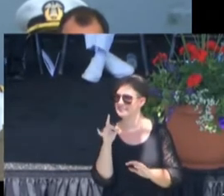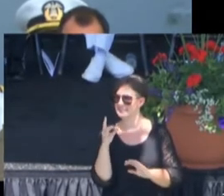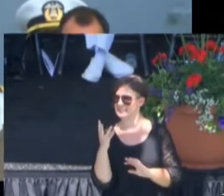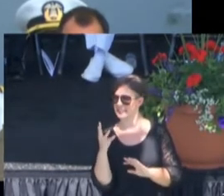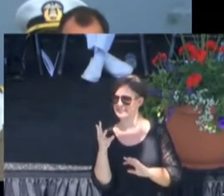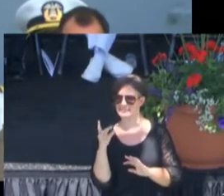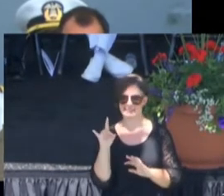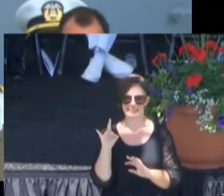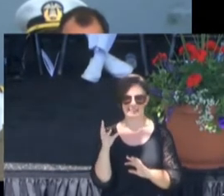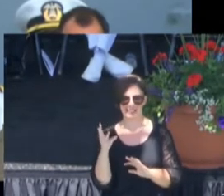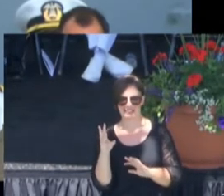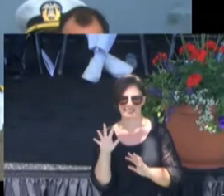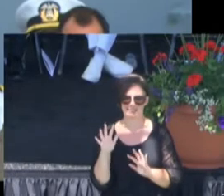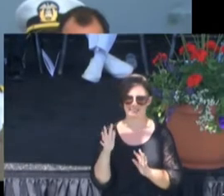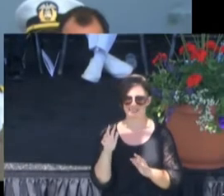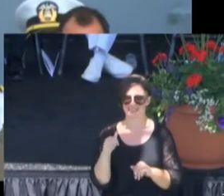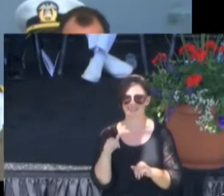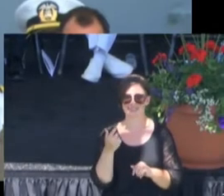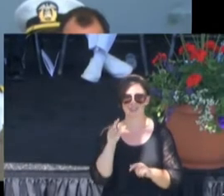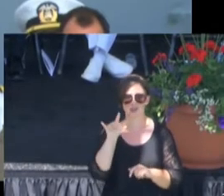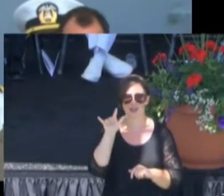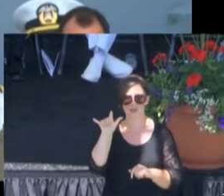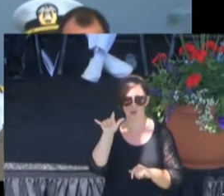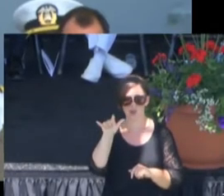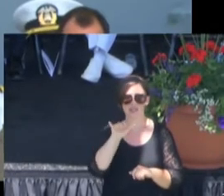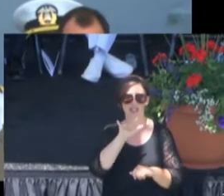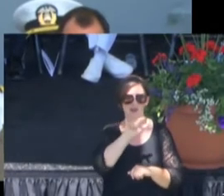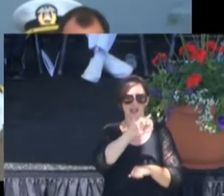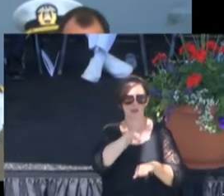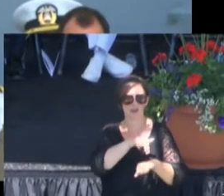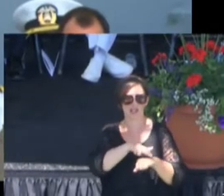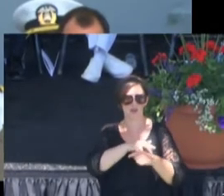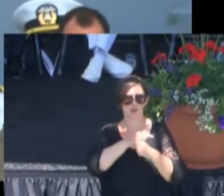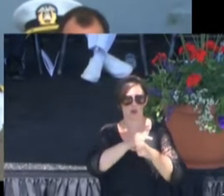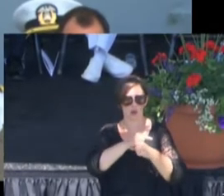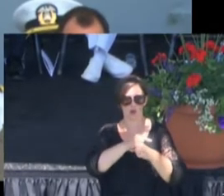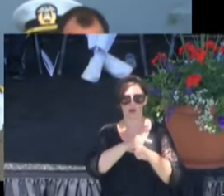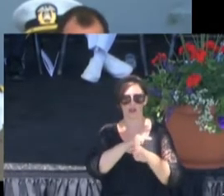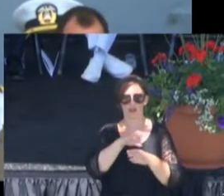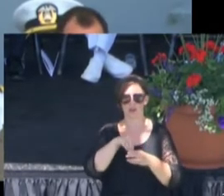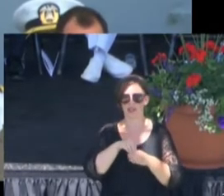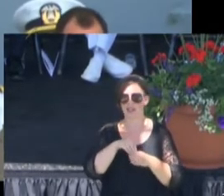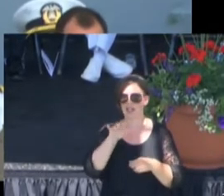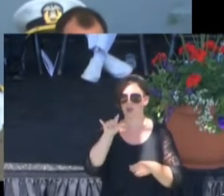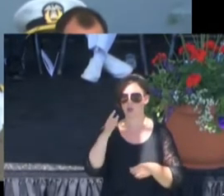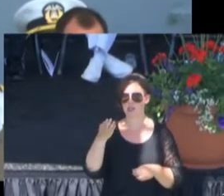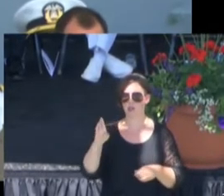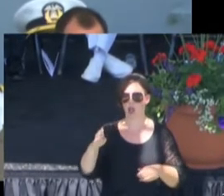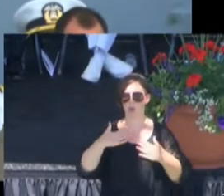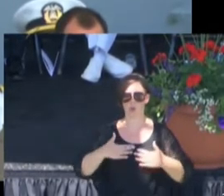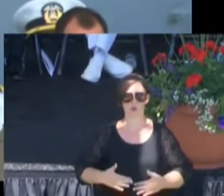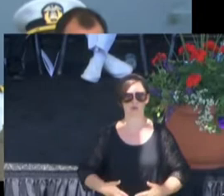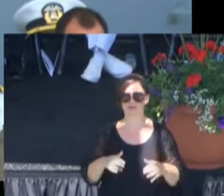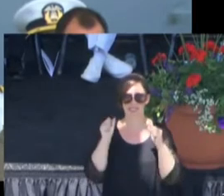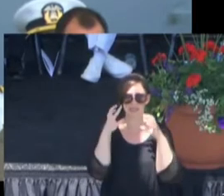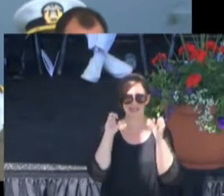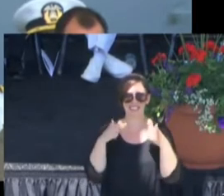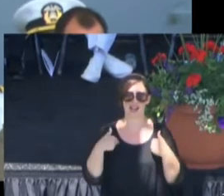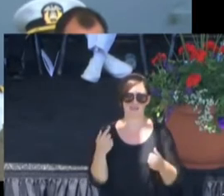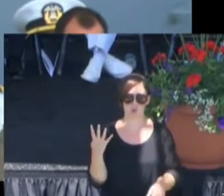16, 18, going into the Air Force and Air National Guard in Air Force Blue today. That's amazing. I had